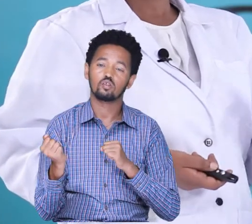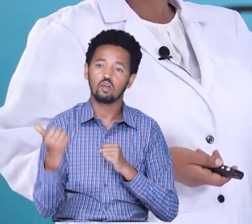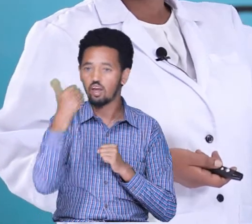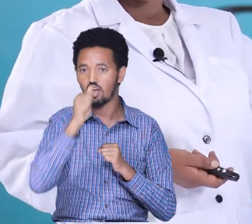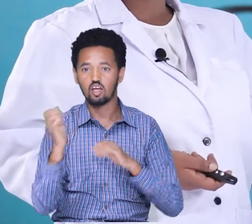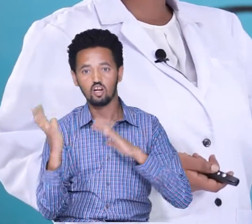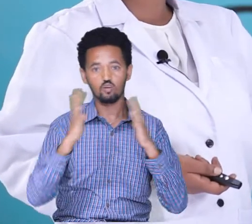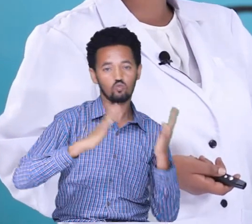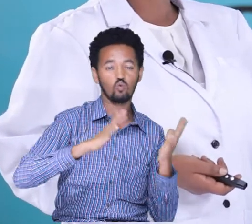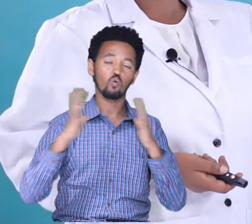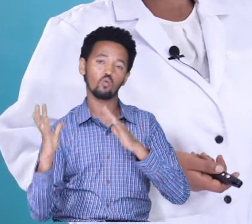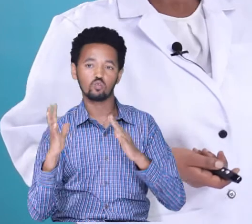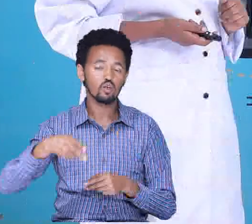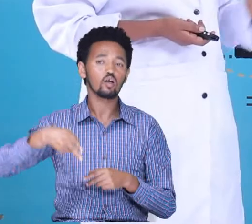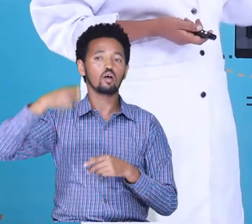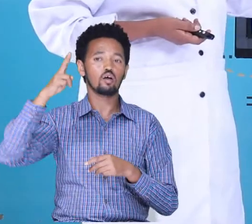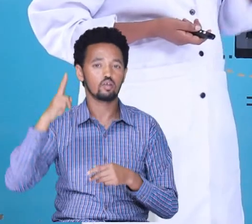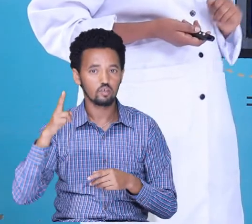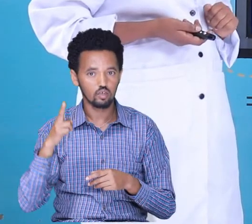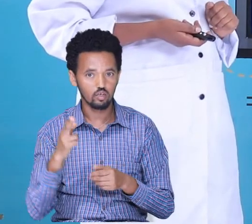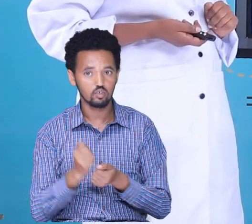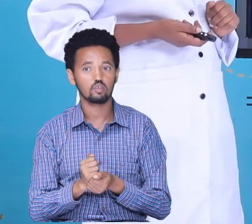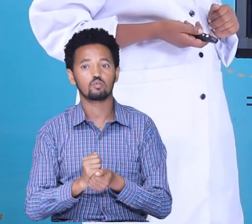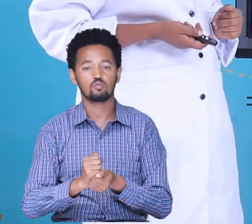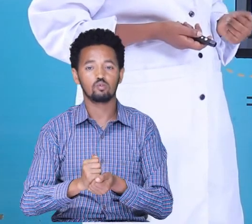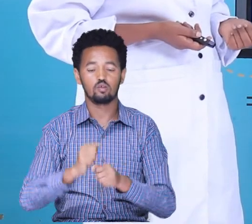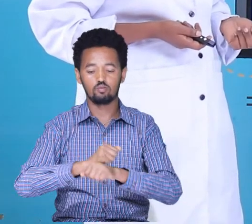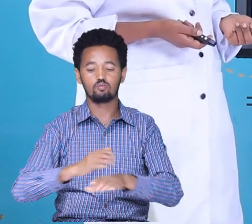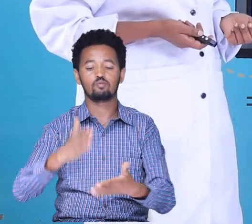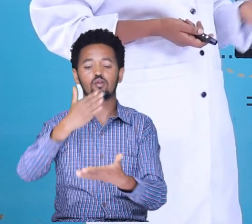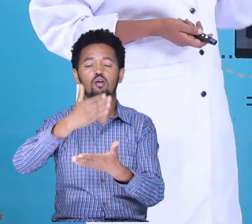temperature? Because the areas found at highest altitude.